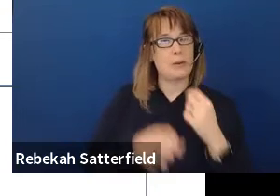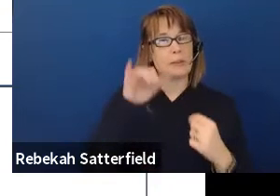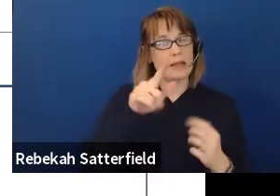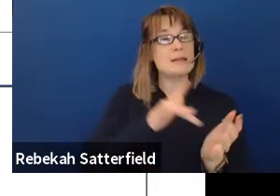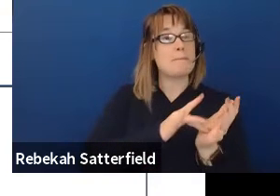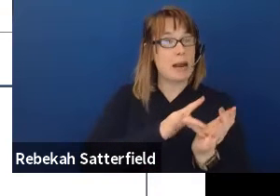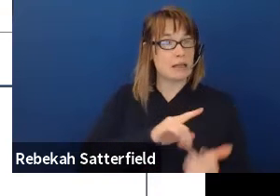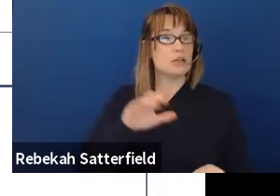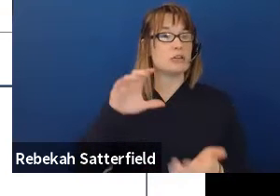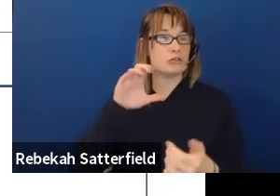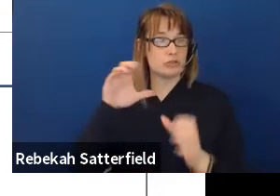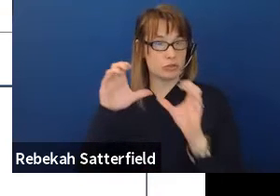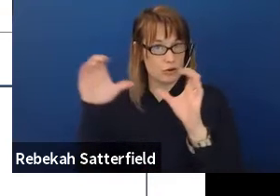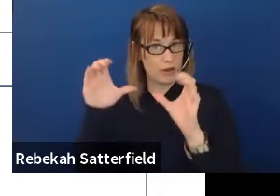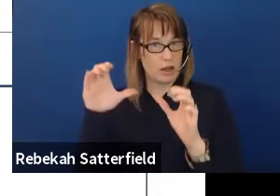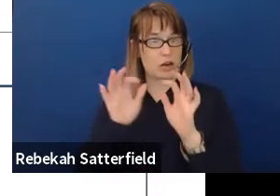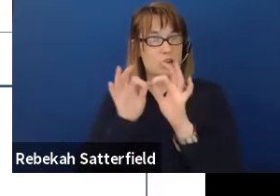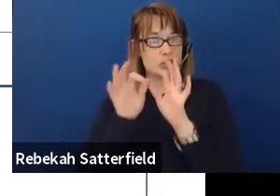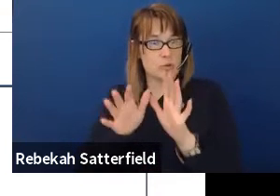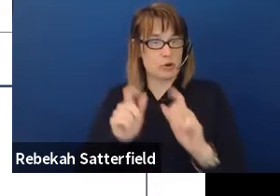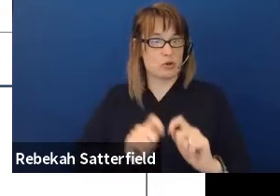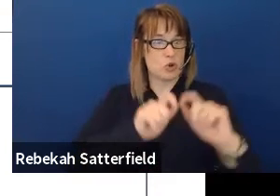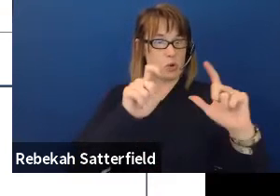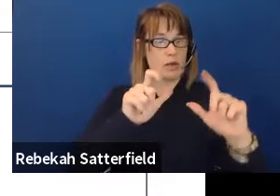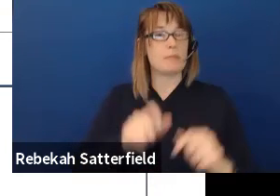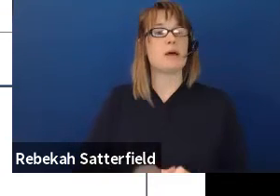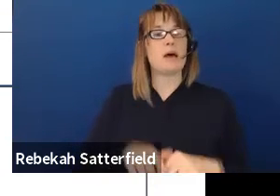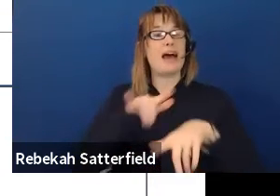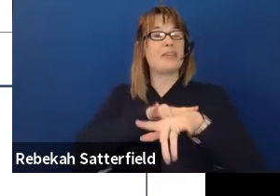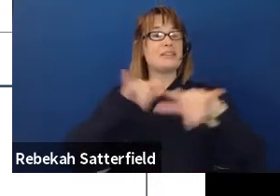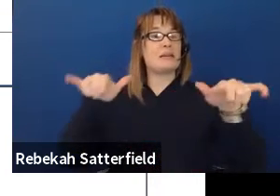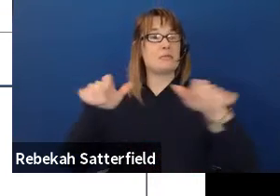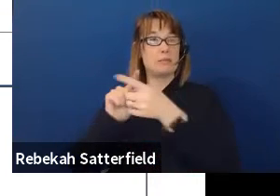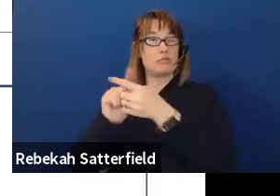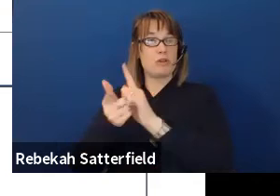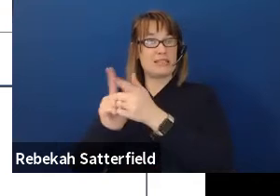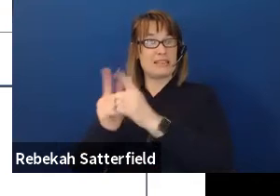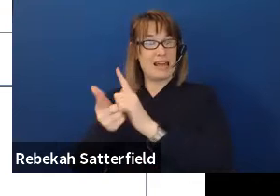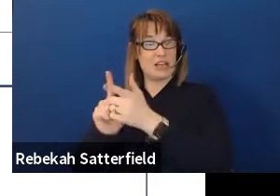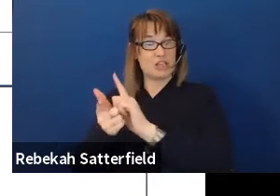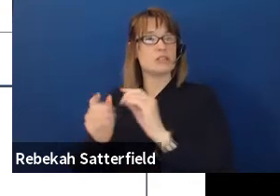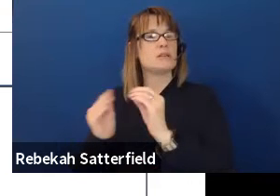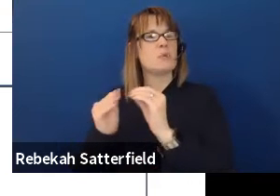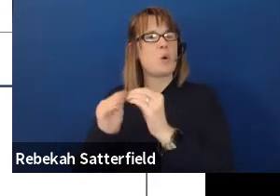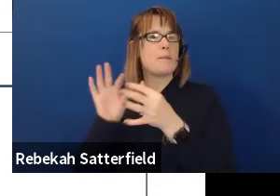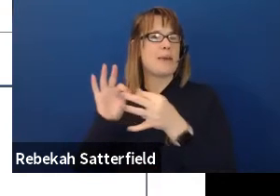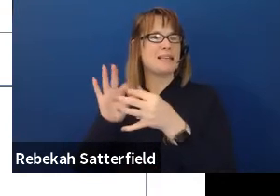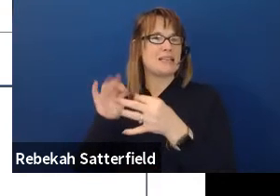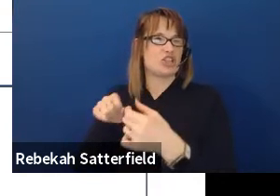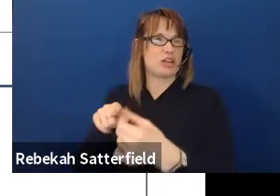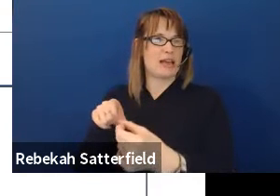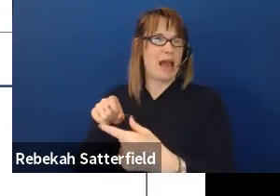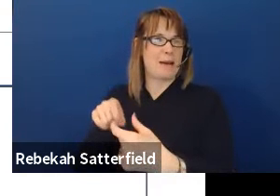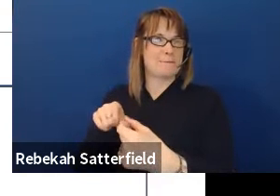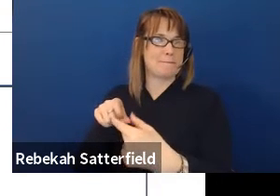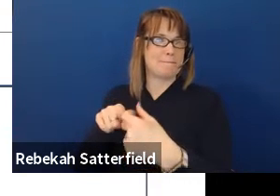medically certified interpreter. On the other hand, translation is more on the messaging aspect. So